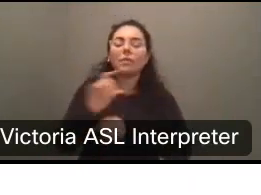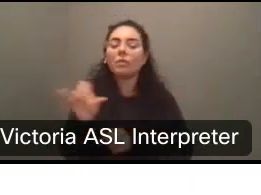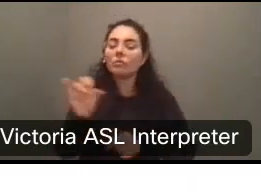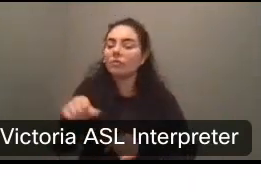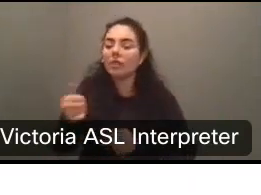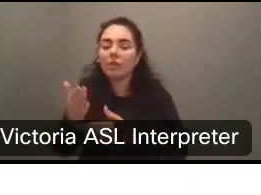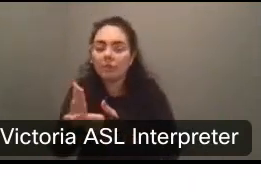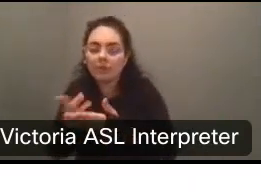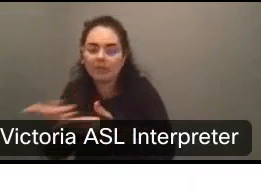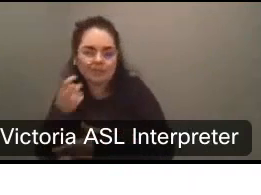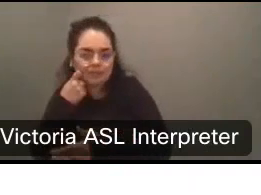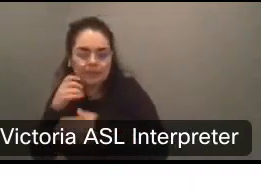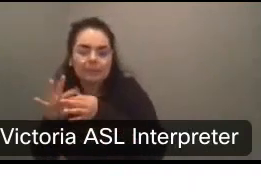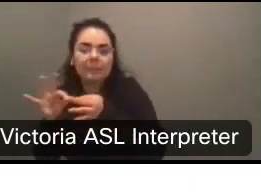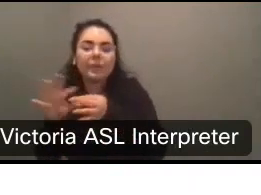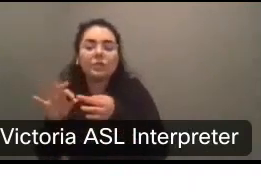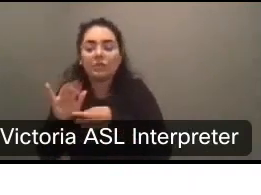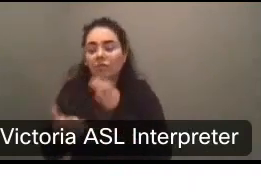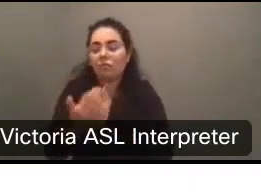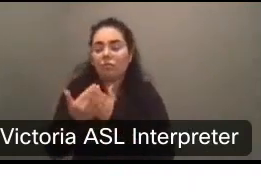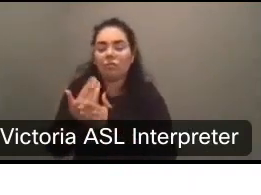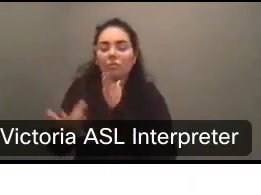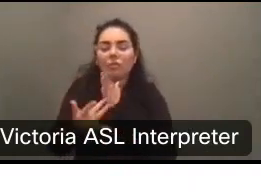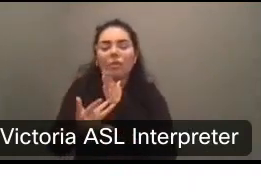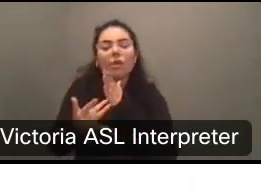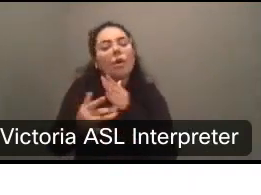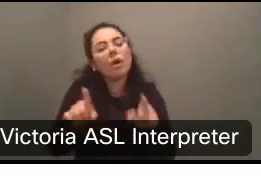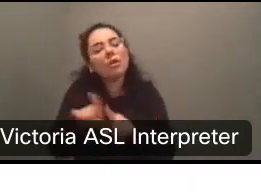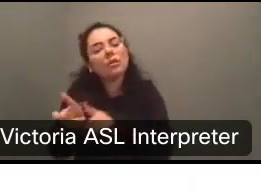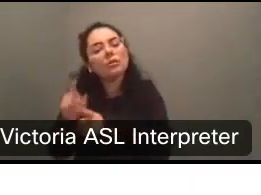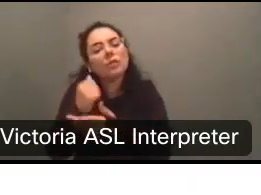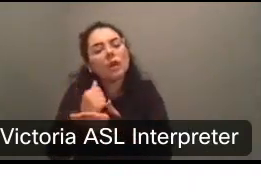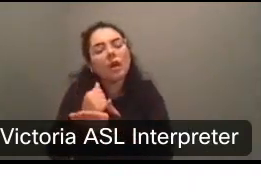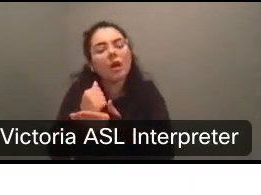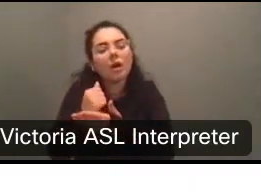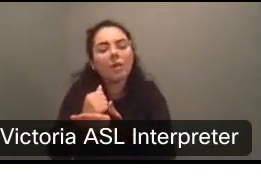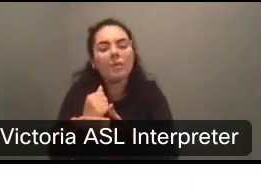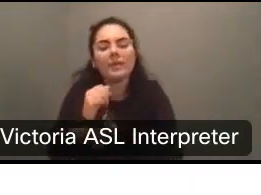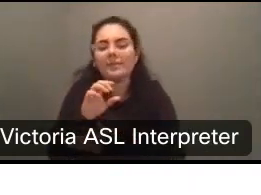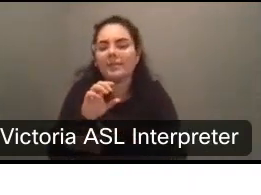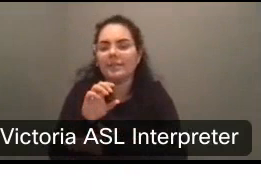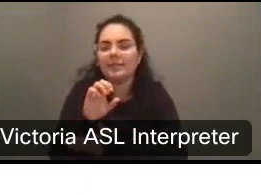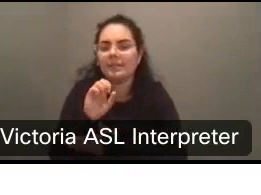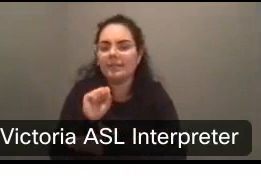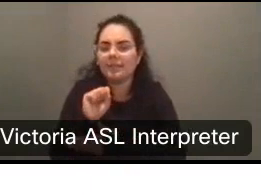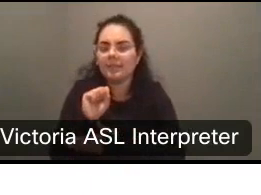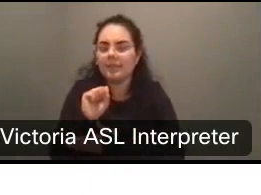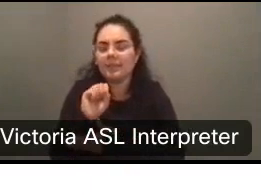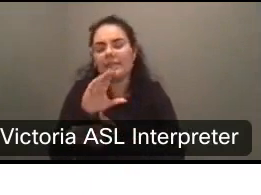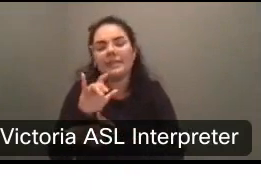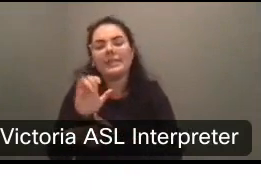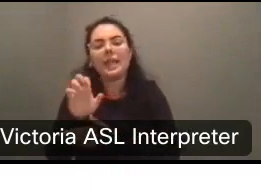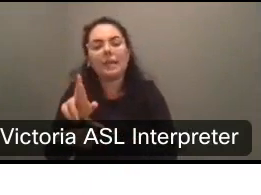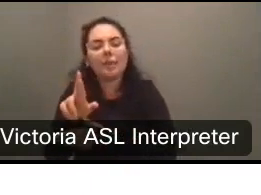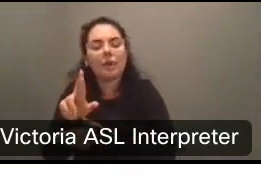that Jeff just mentioned, these new technologies also help with segmentation as well. So in the event of a cybersecurity incident, we